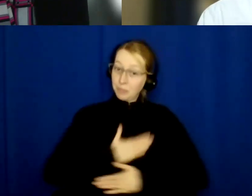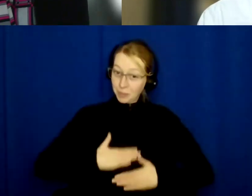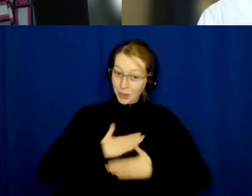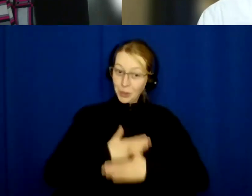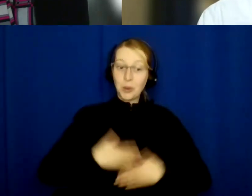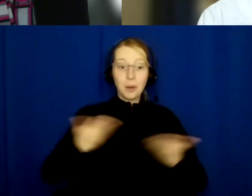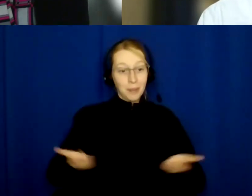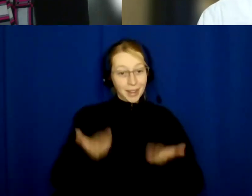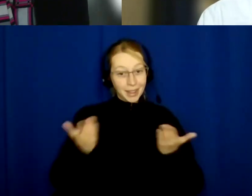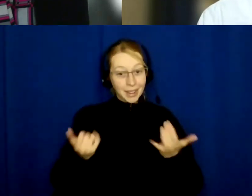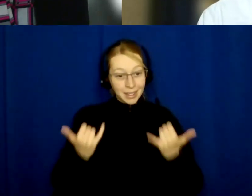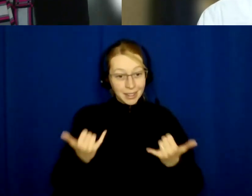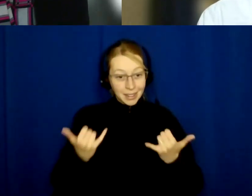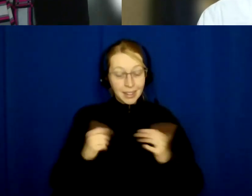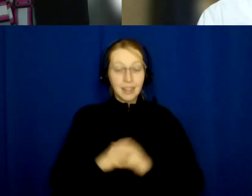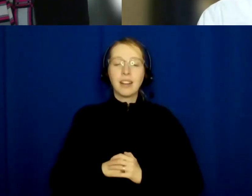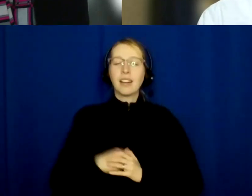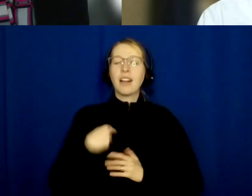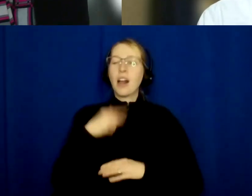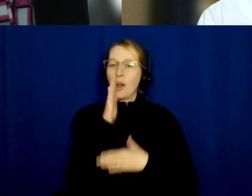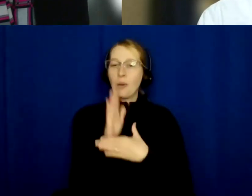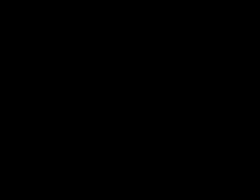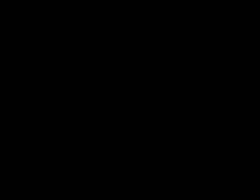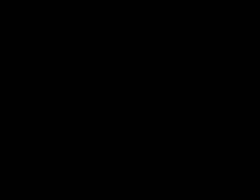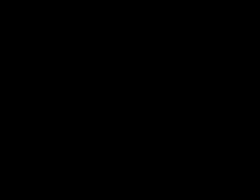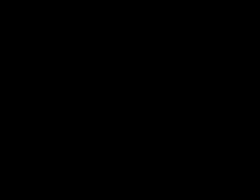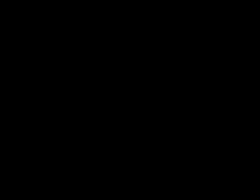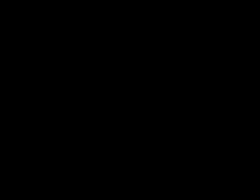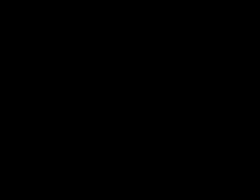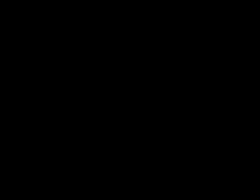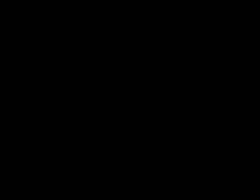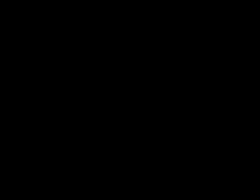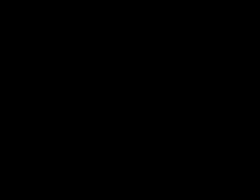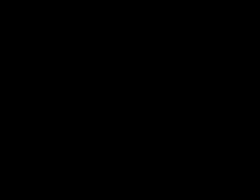And I'm just going to share my screen right now.